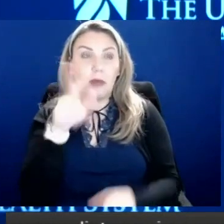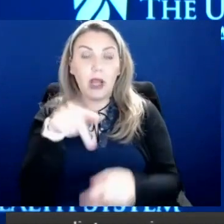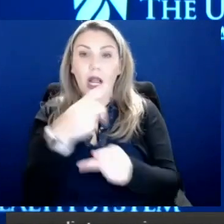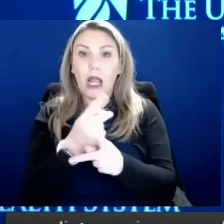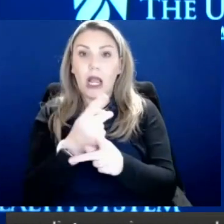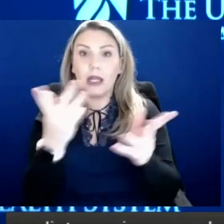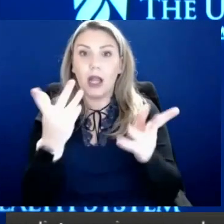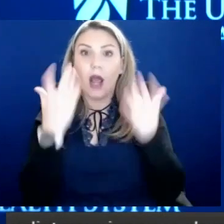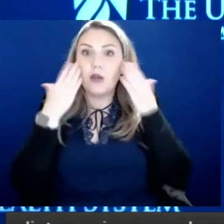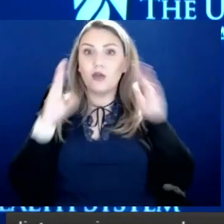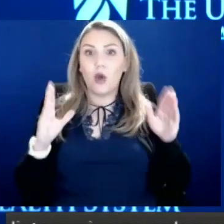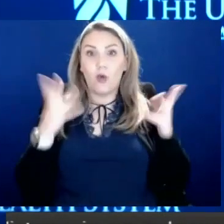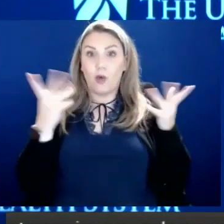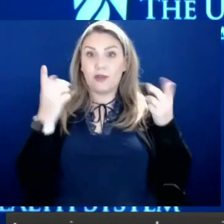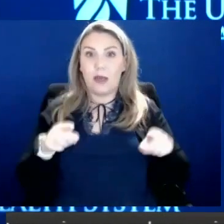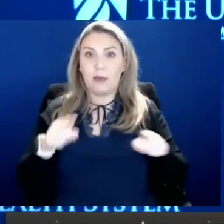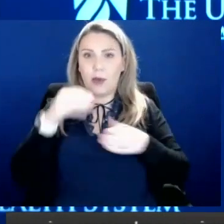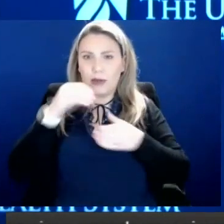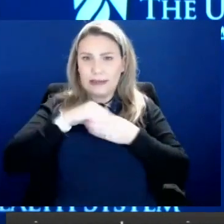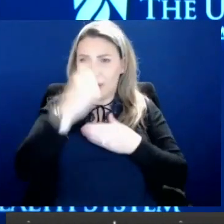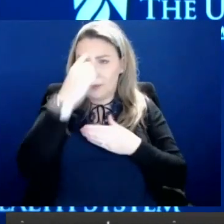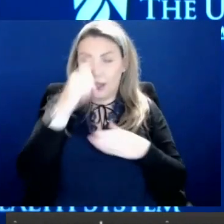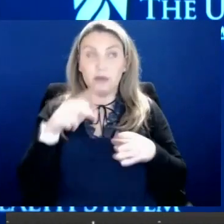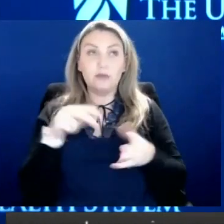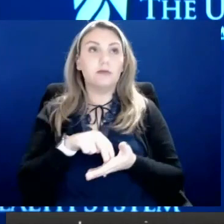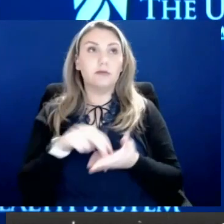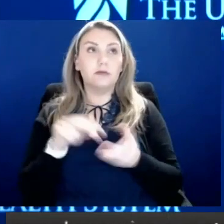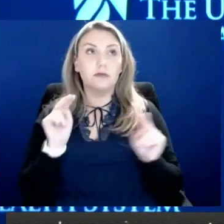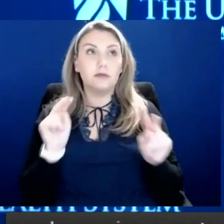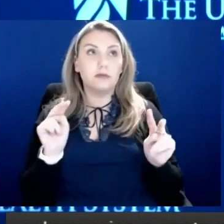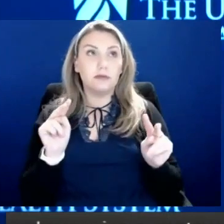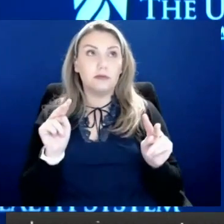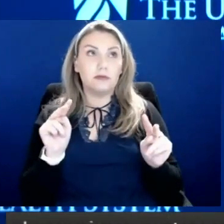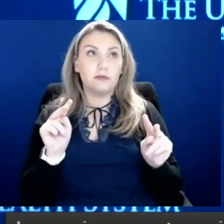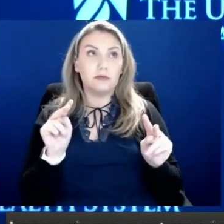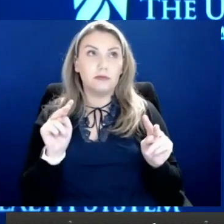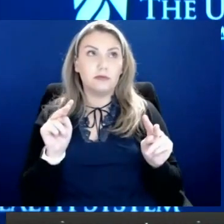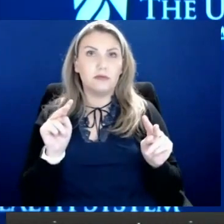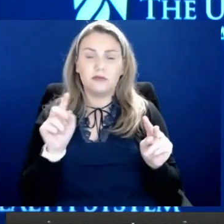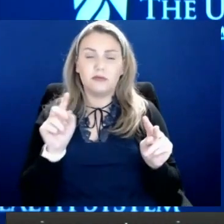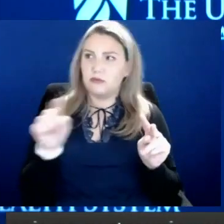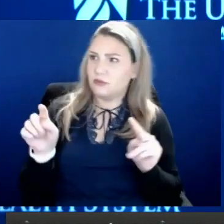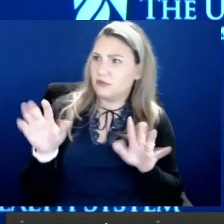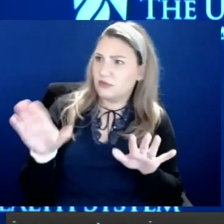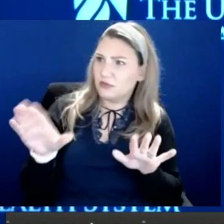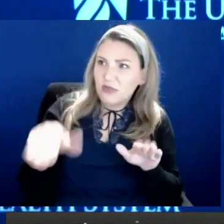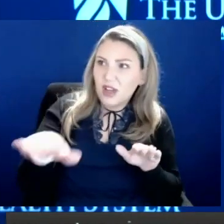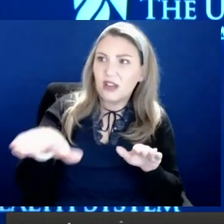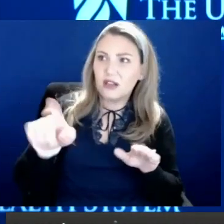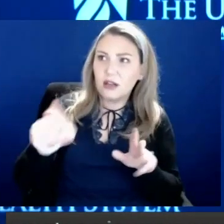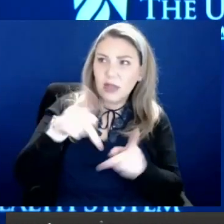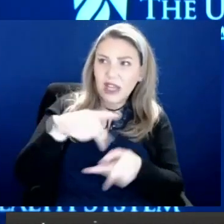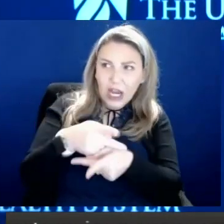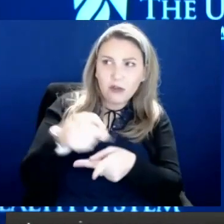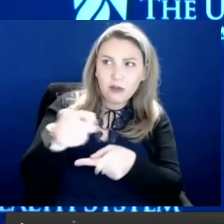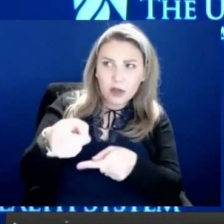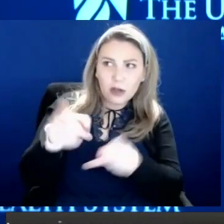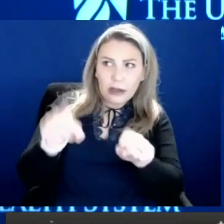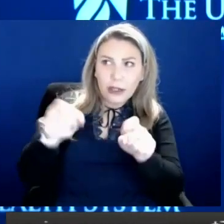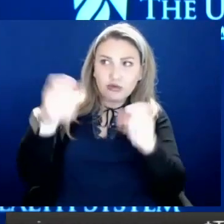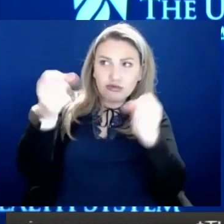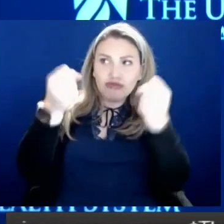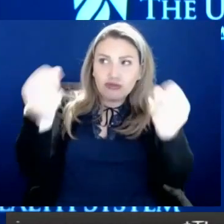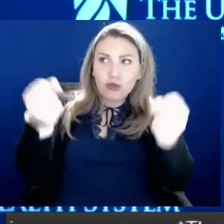was in myself, but just standing there staring. And he's like, you gotta be careful. Can you drive to work? Can you do this? And everything was